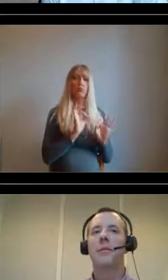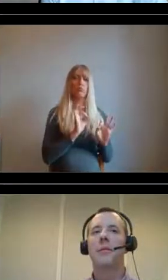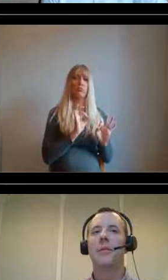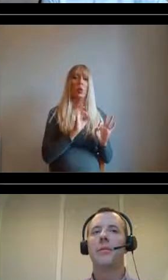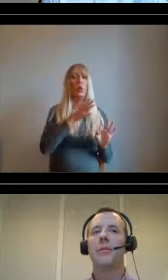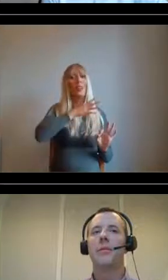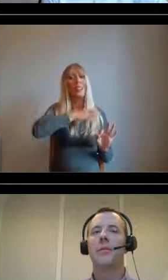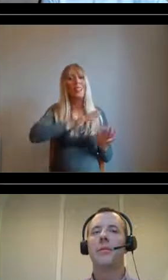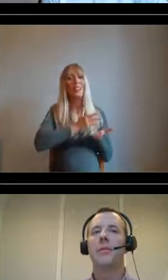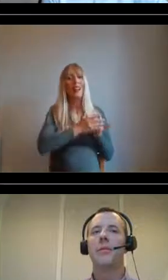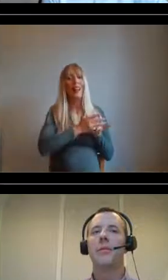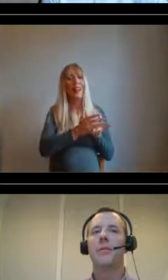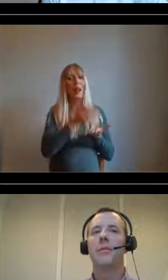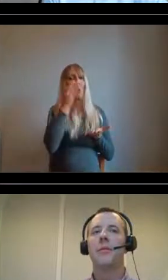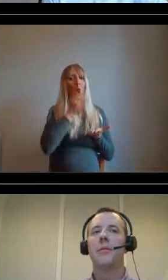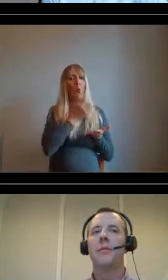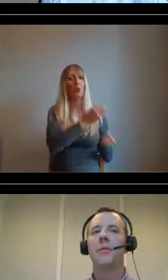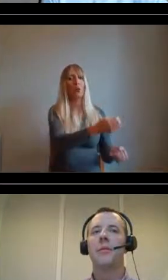clean water